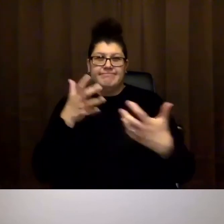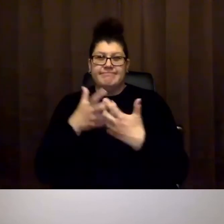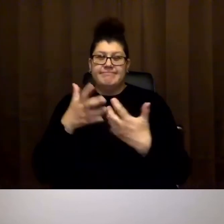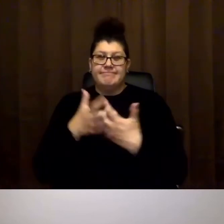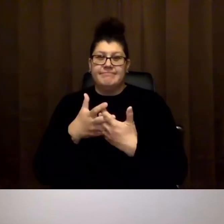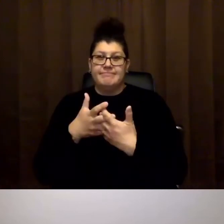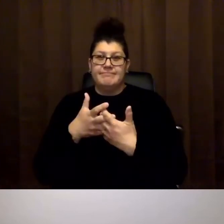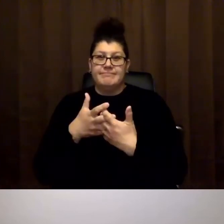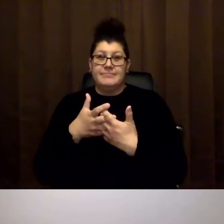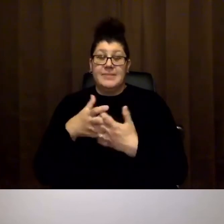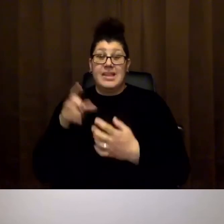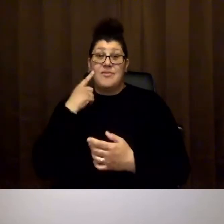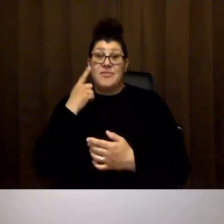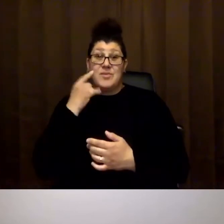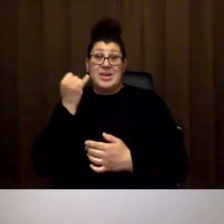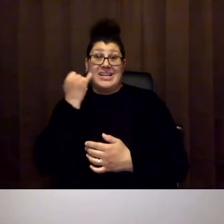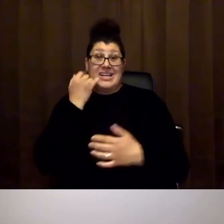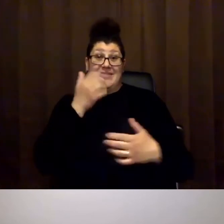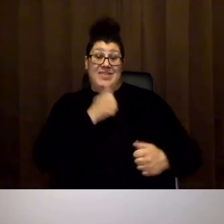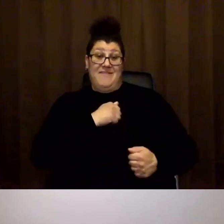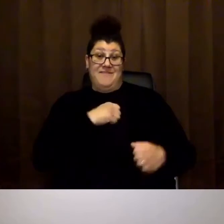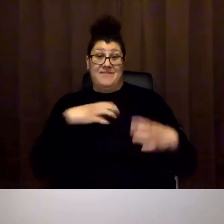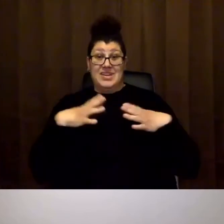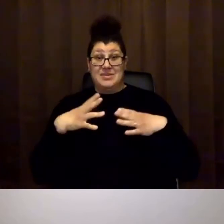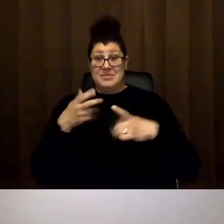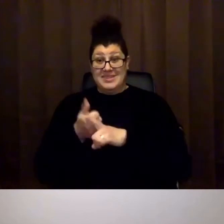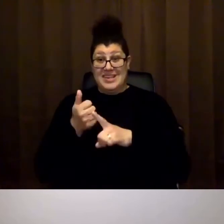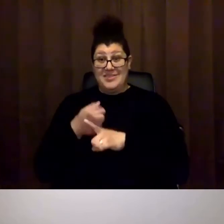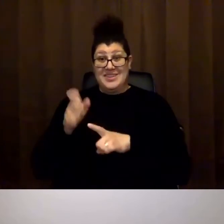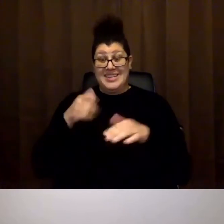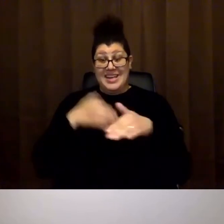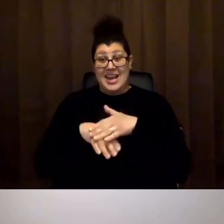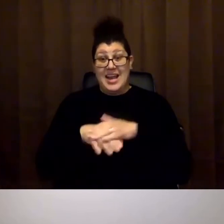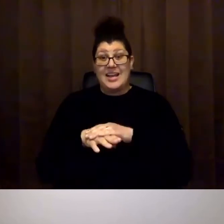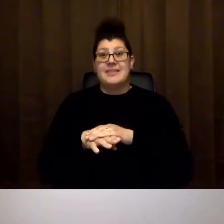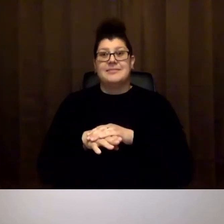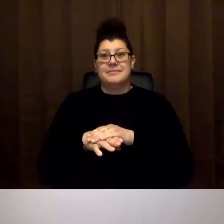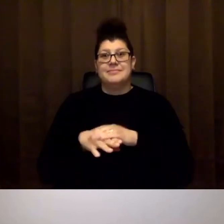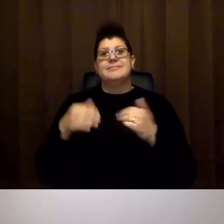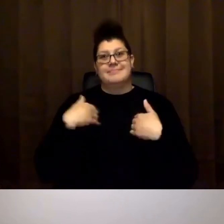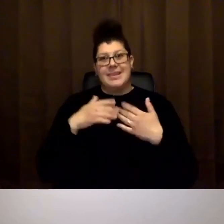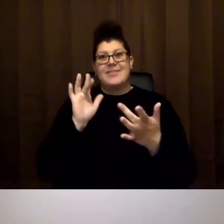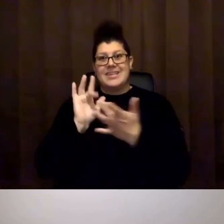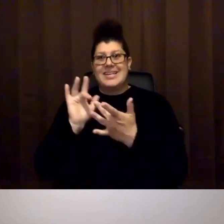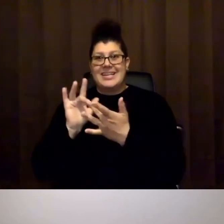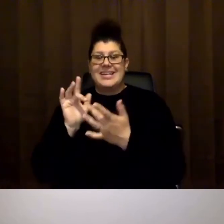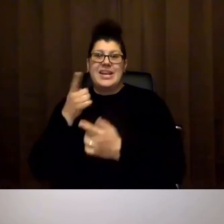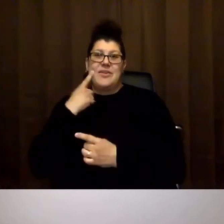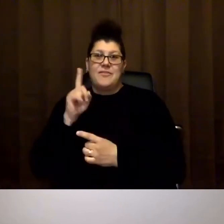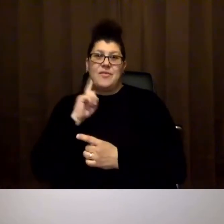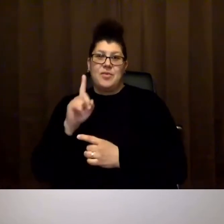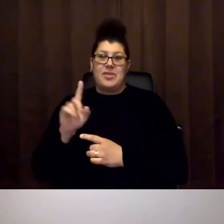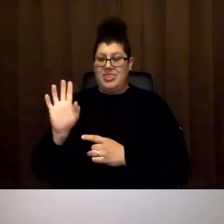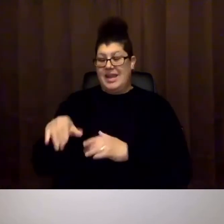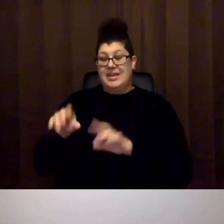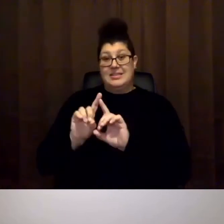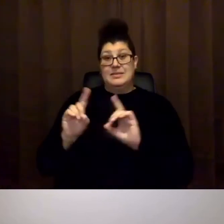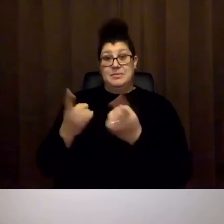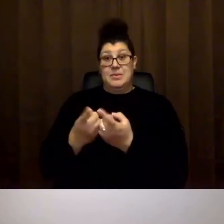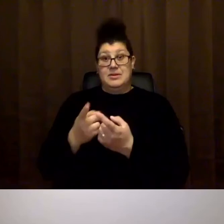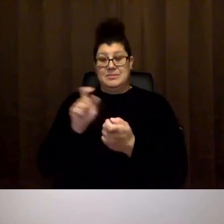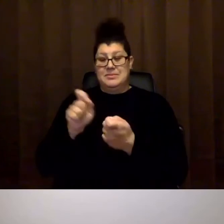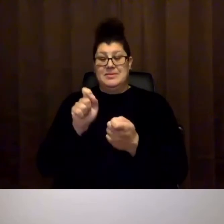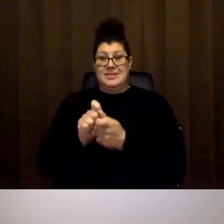needing access to the VA, we can always get them in touch with our eligibility department and get them scheduled